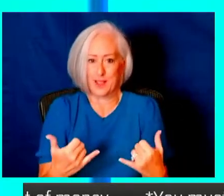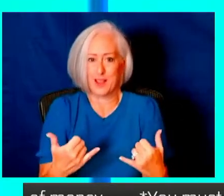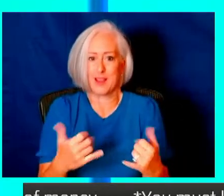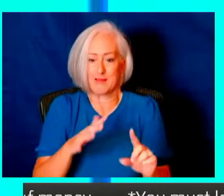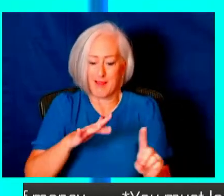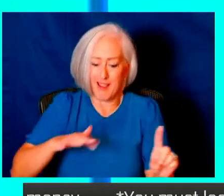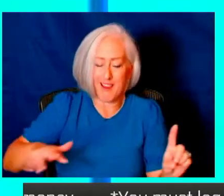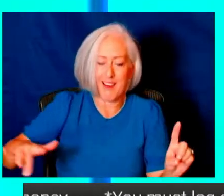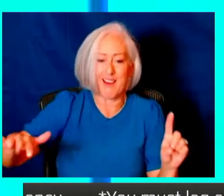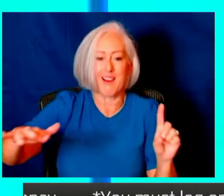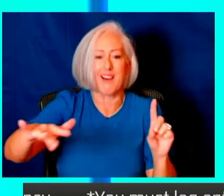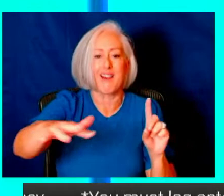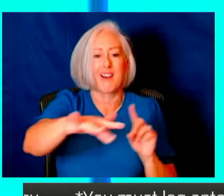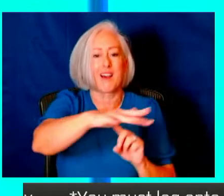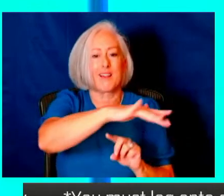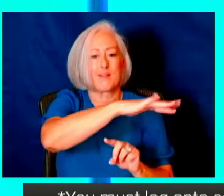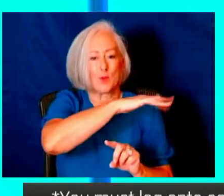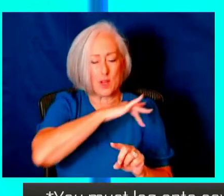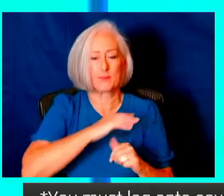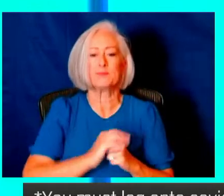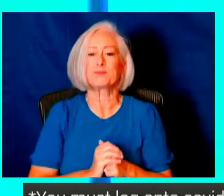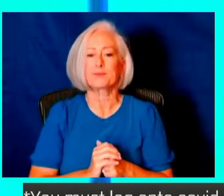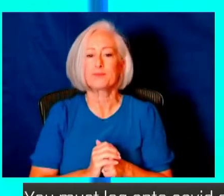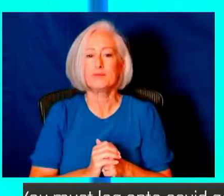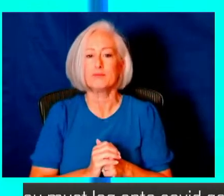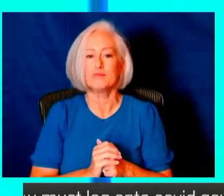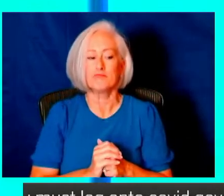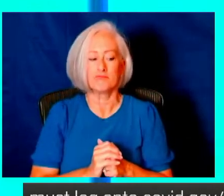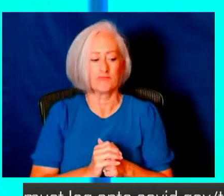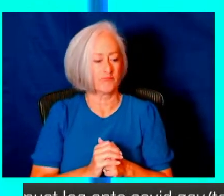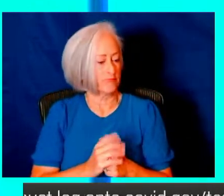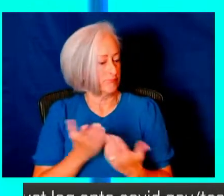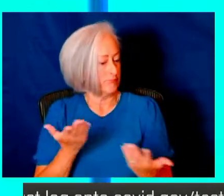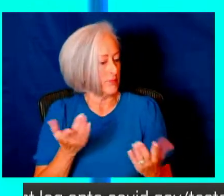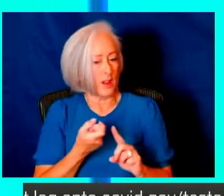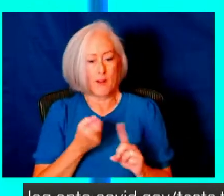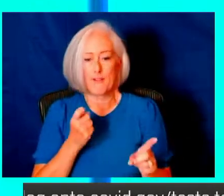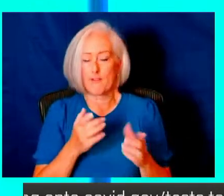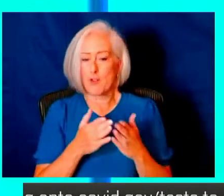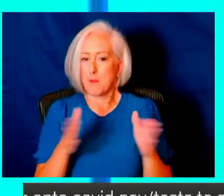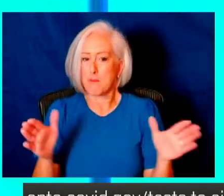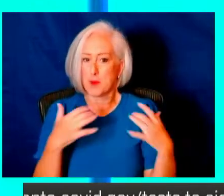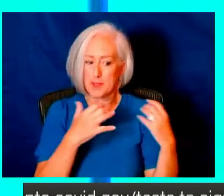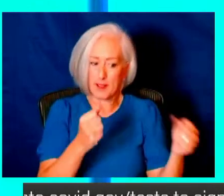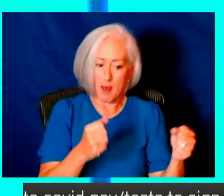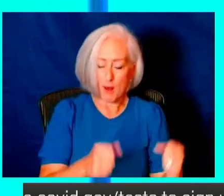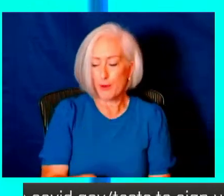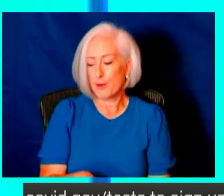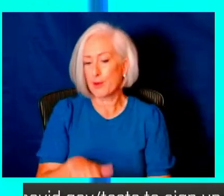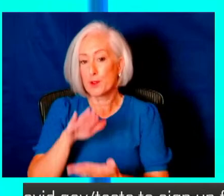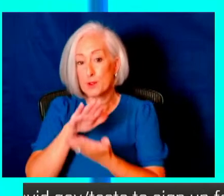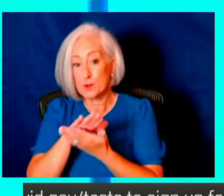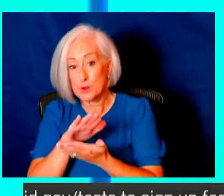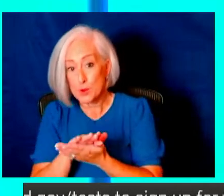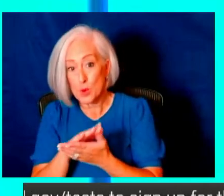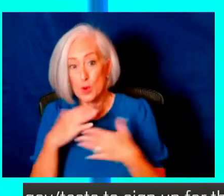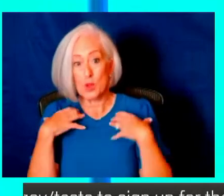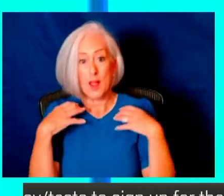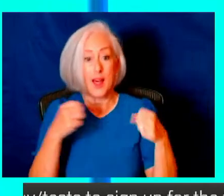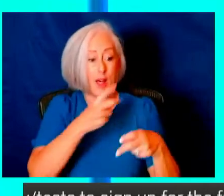everywhere in our public health system, in our school system, in our healthcare system. And things